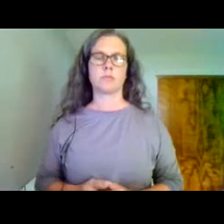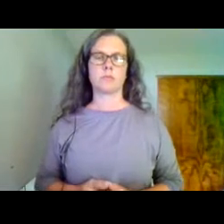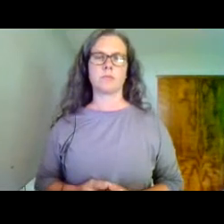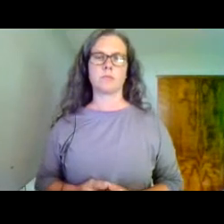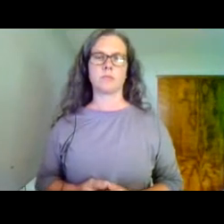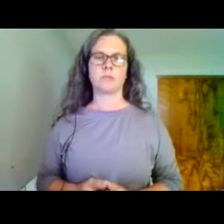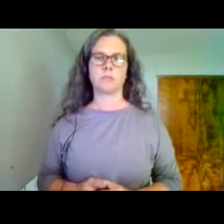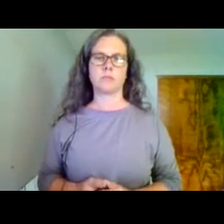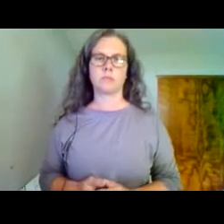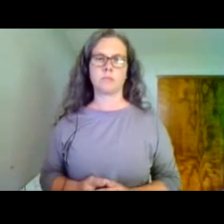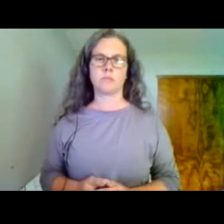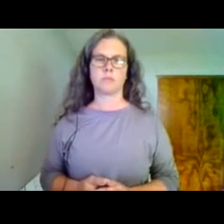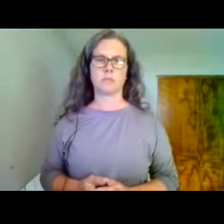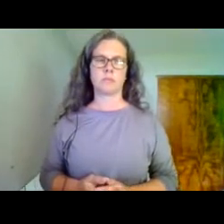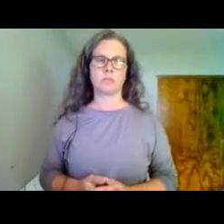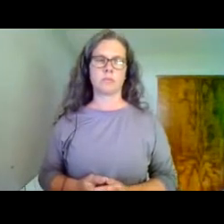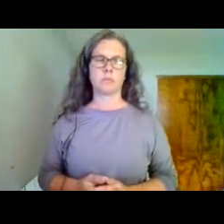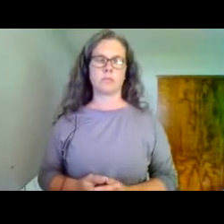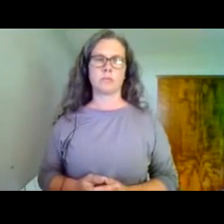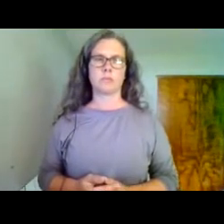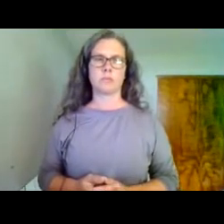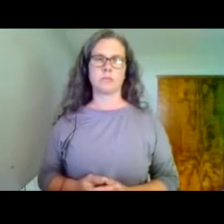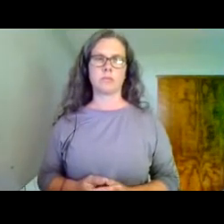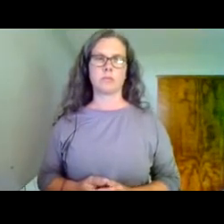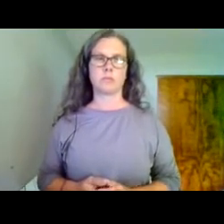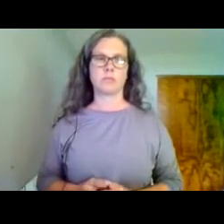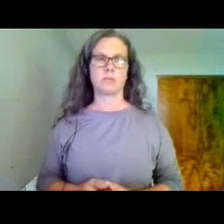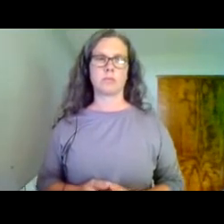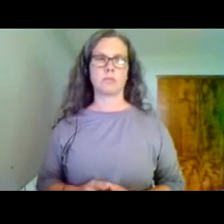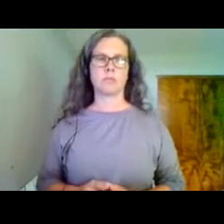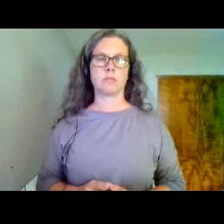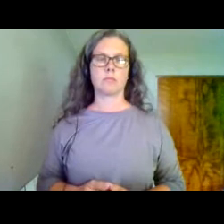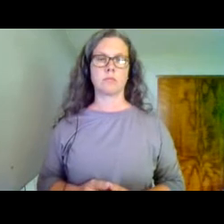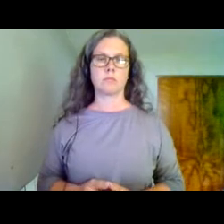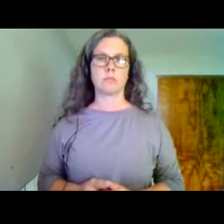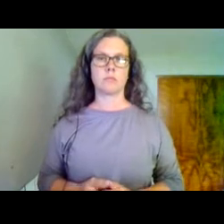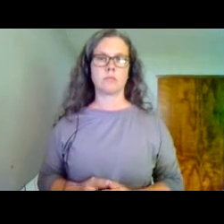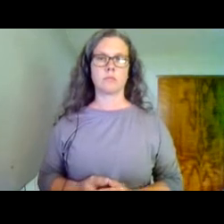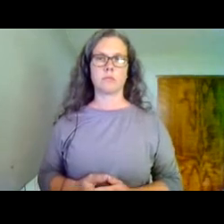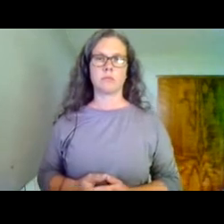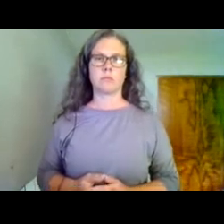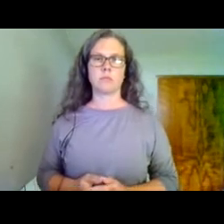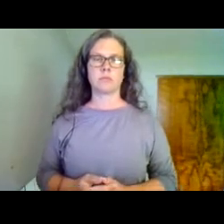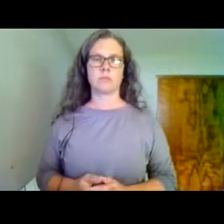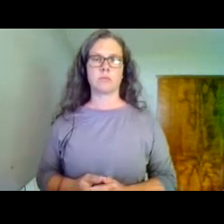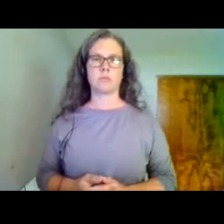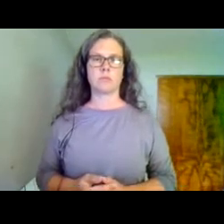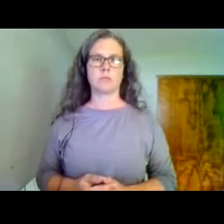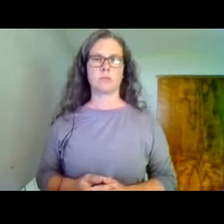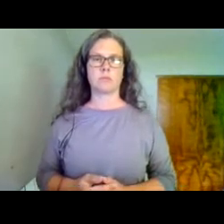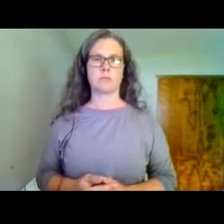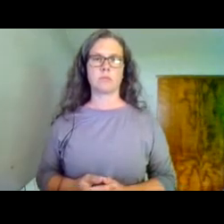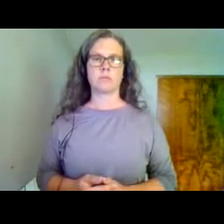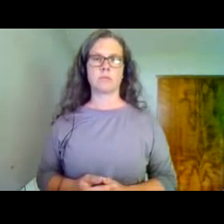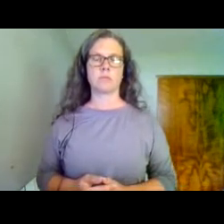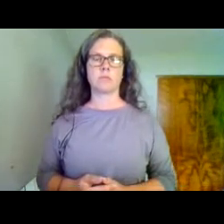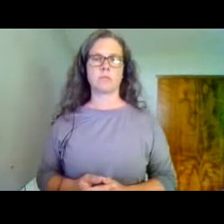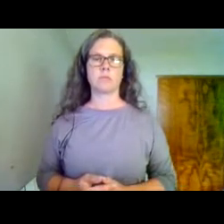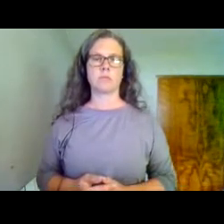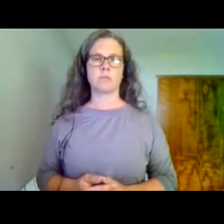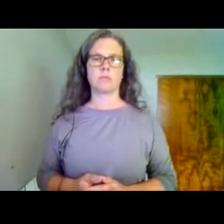have, whatever you see above ground, they're growing, 3 to 5 times that amount below ground, which is going to provide more stabilization. And some of those